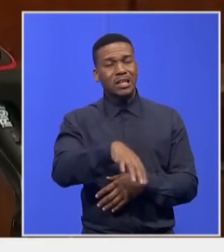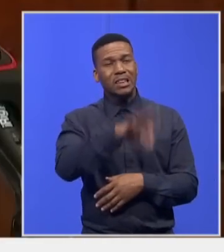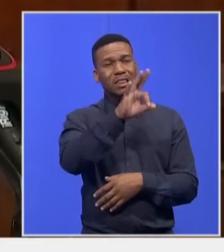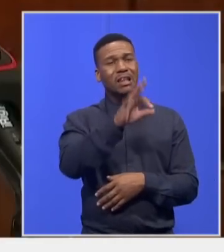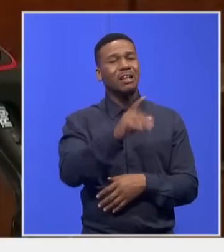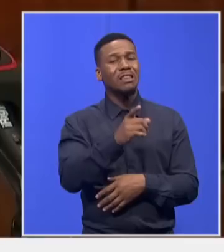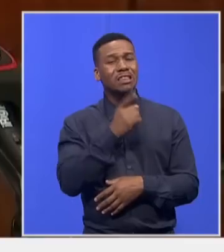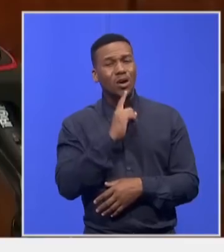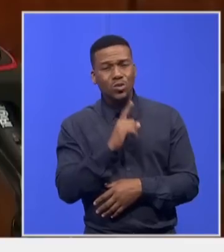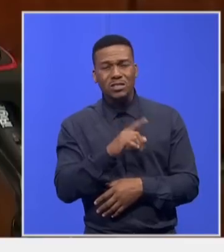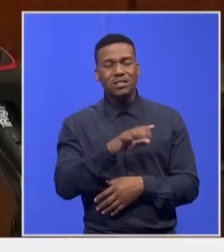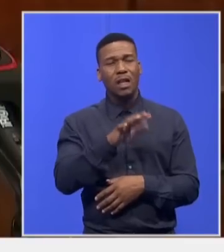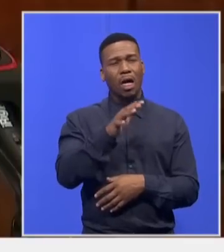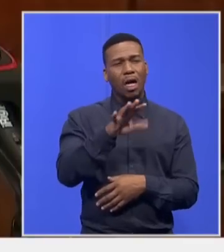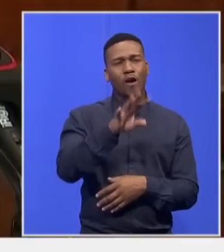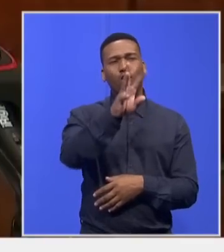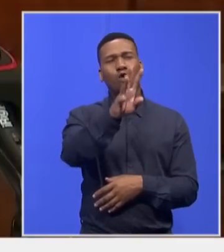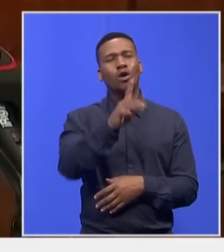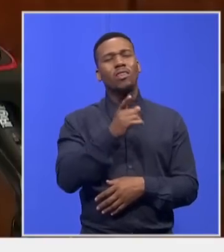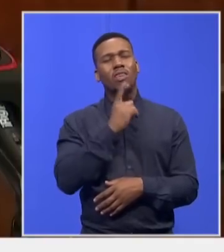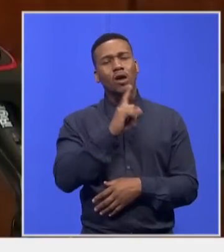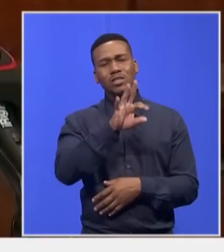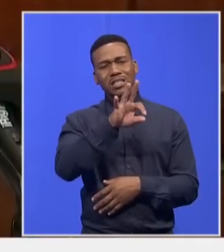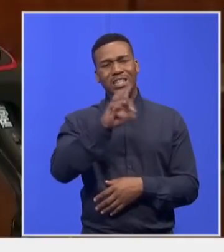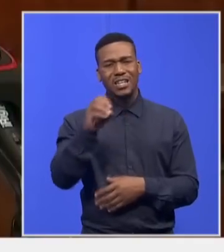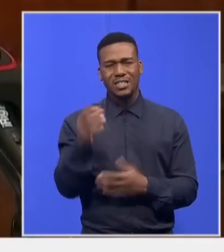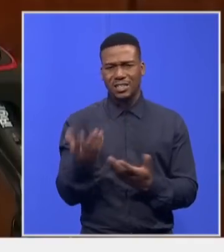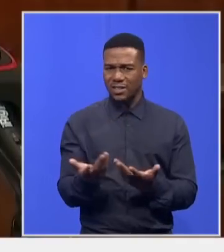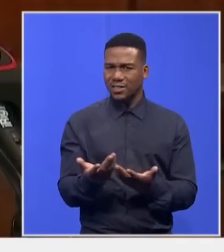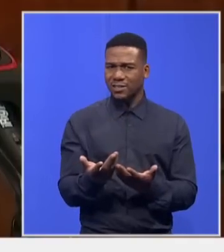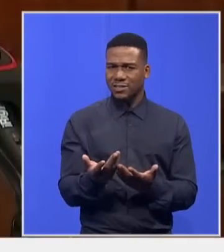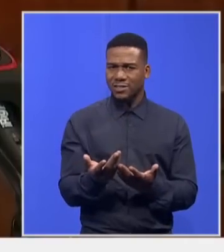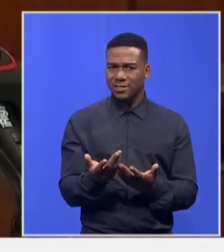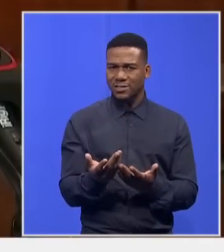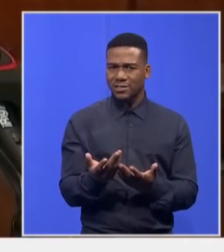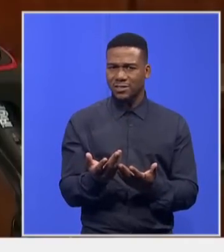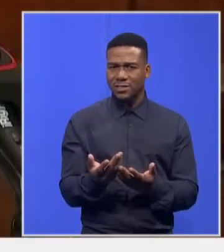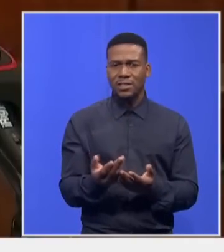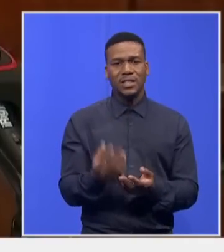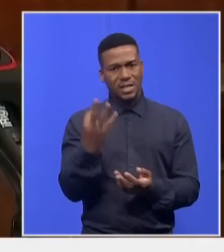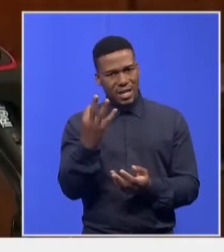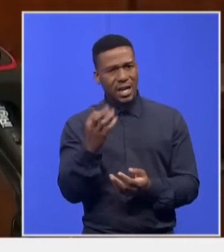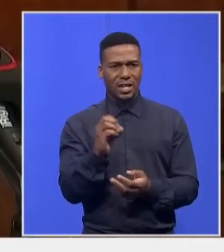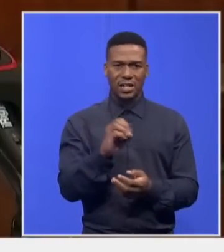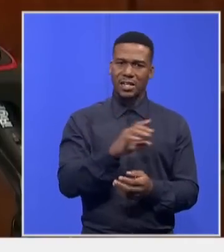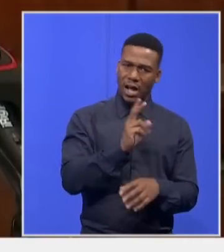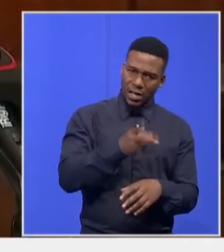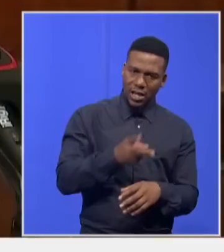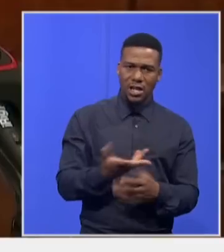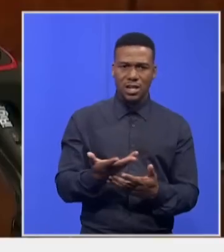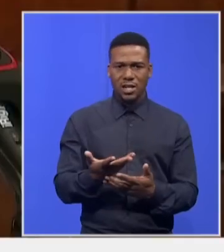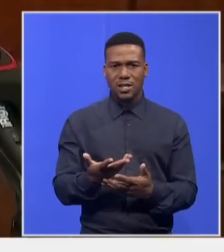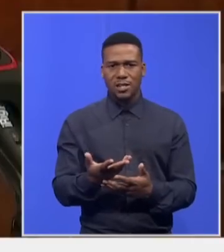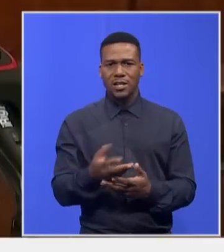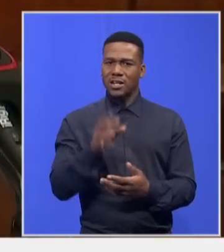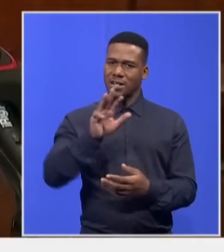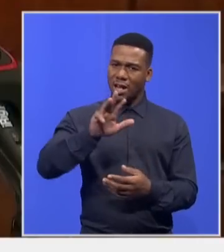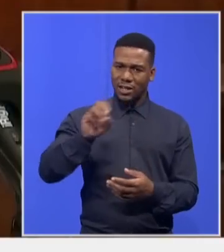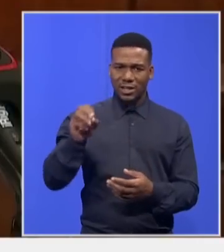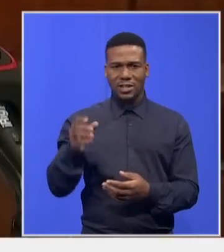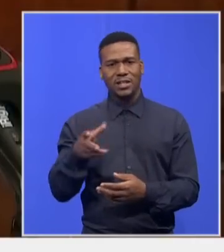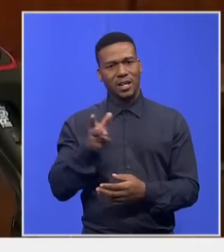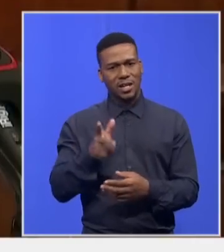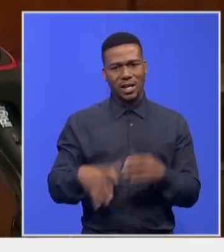is 4,300. It's another 300, is 4,600. It's another 900, is about